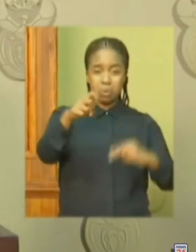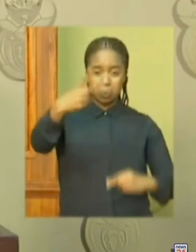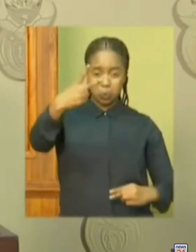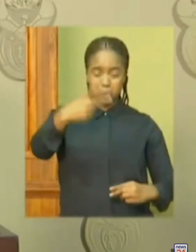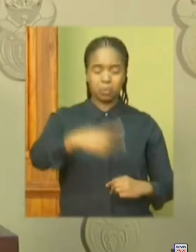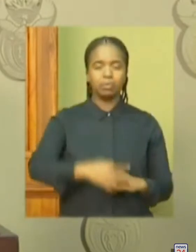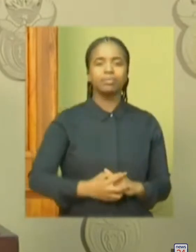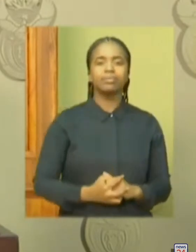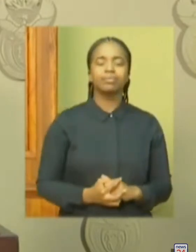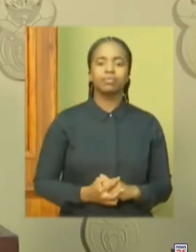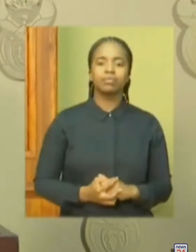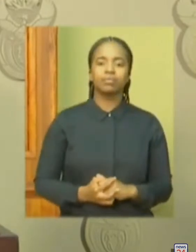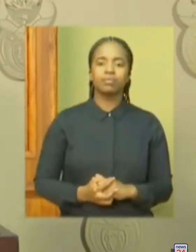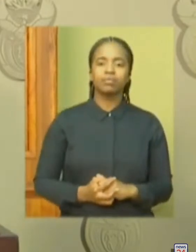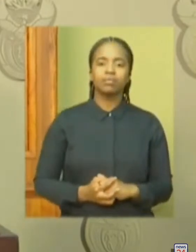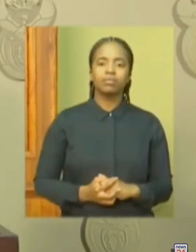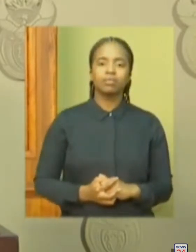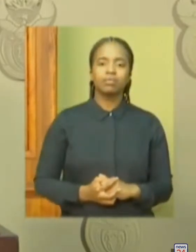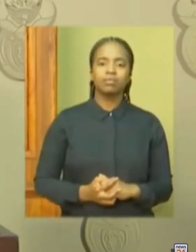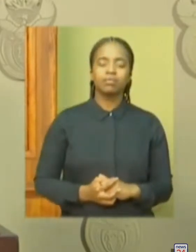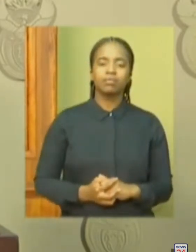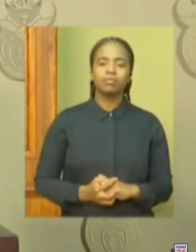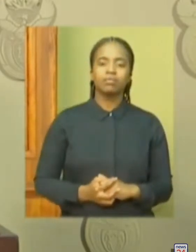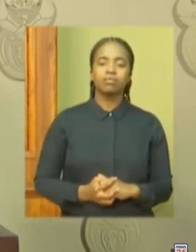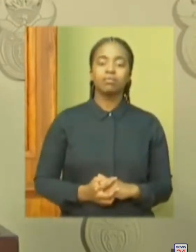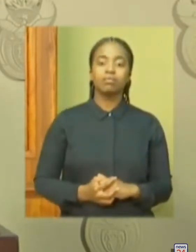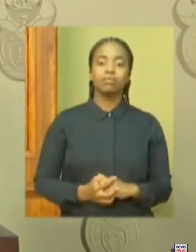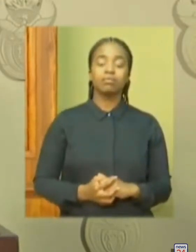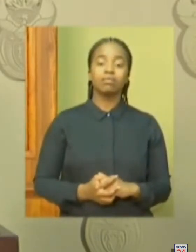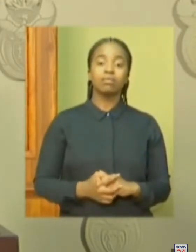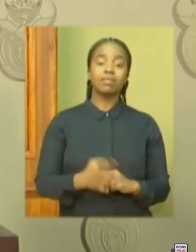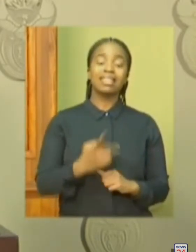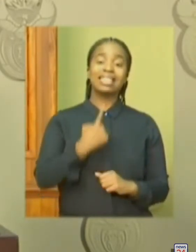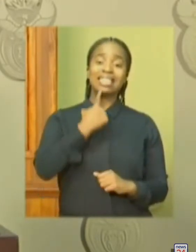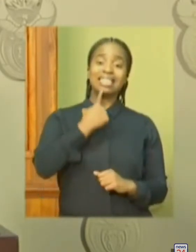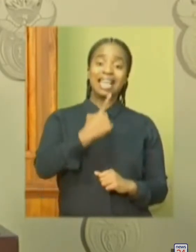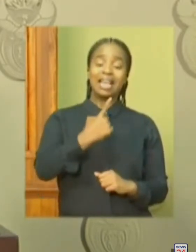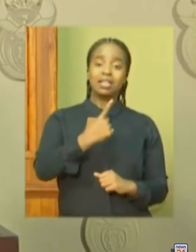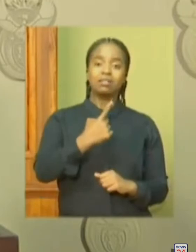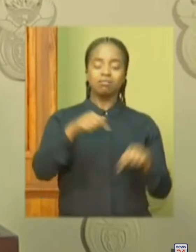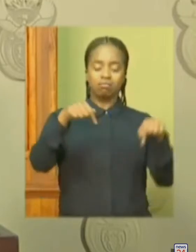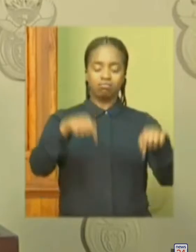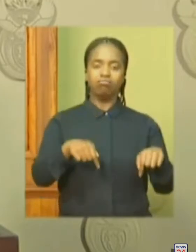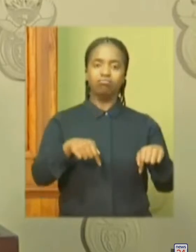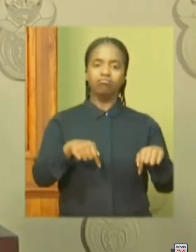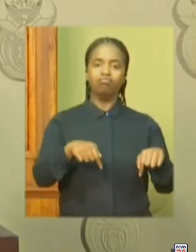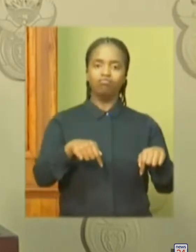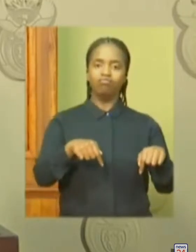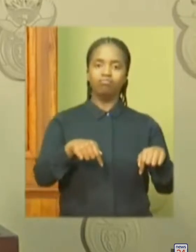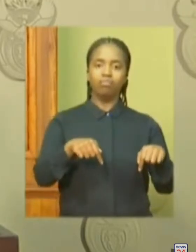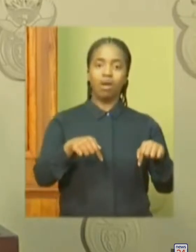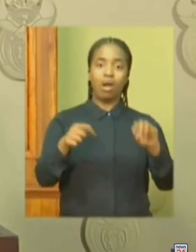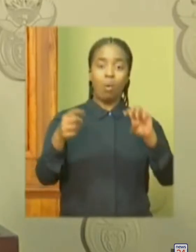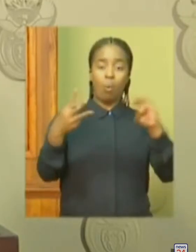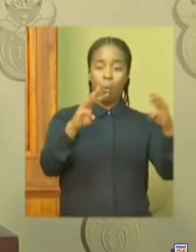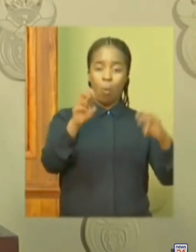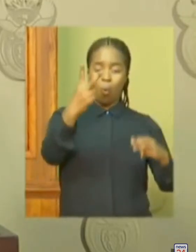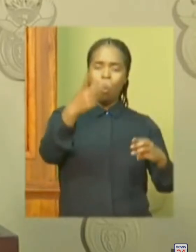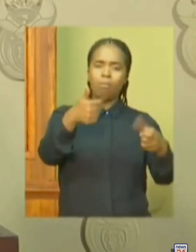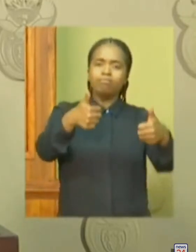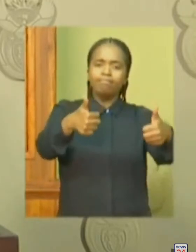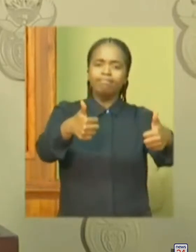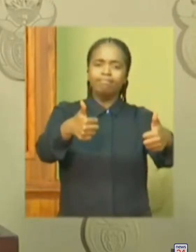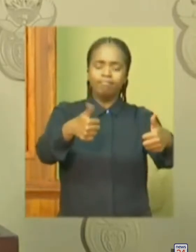country. The state of this nation, he said, is good. The heart of